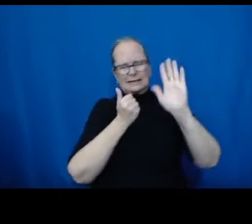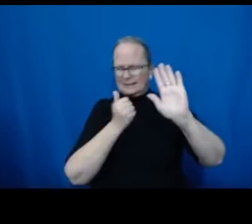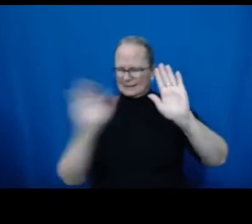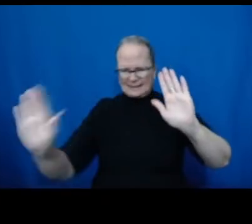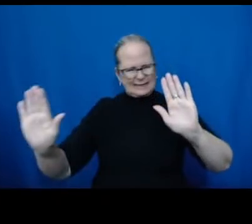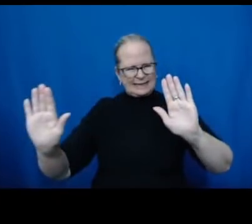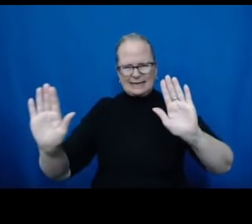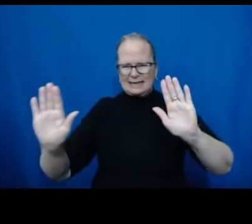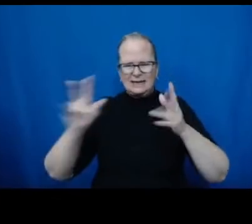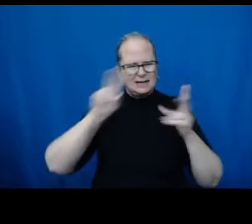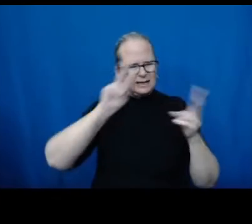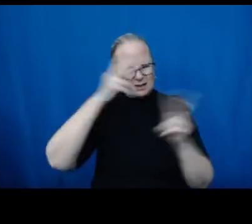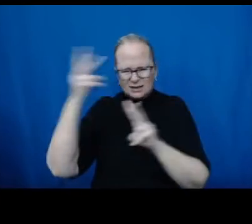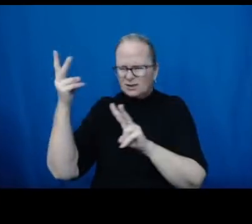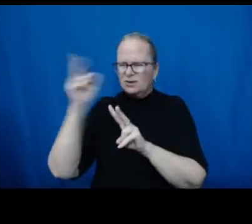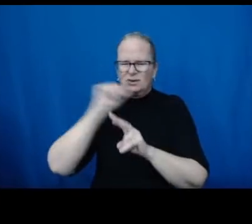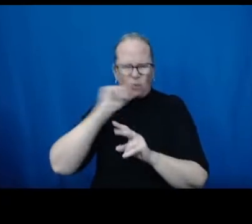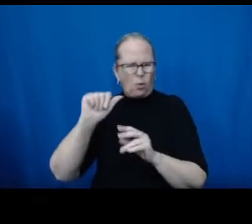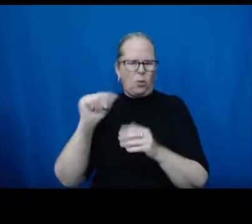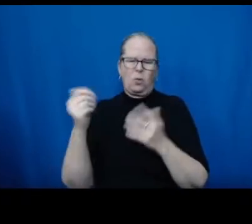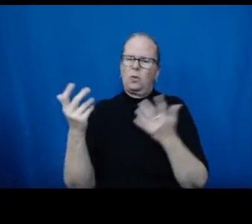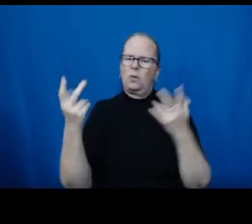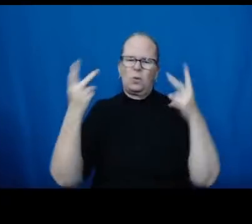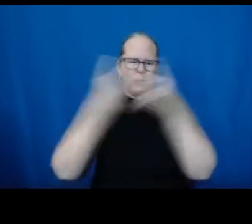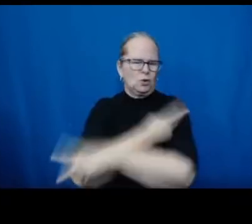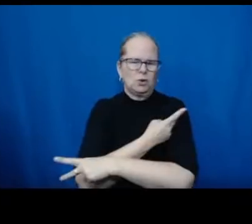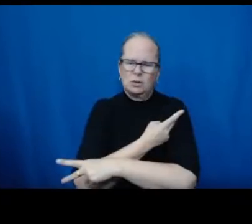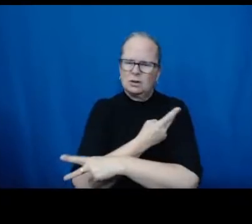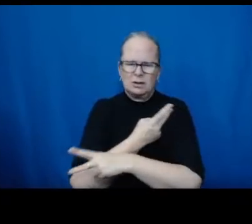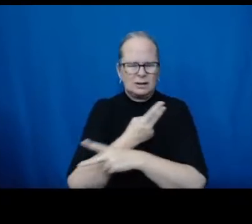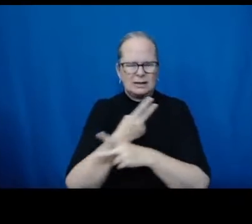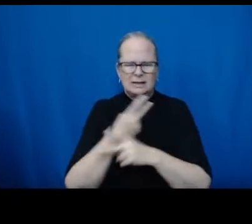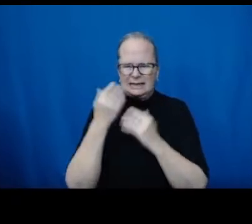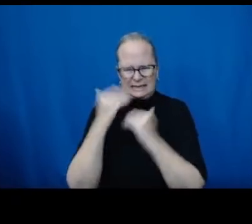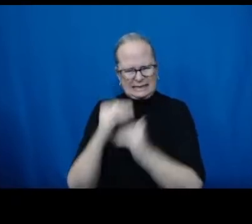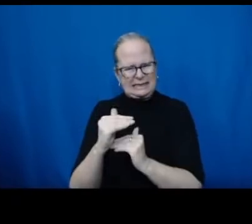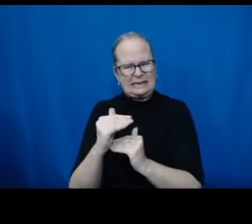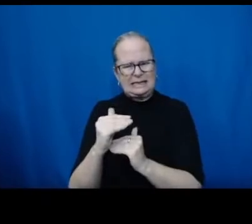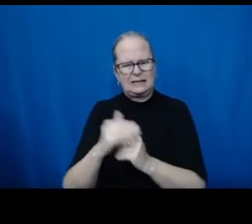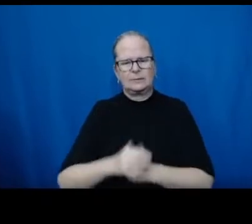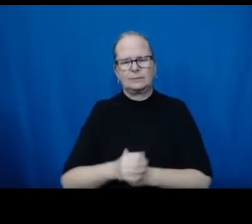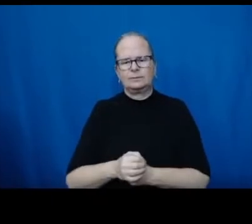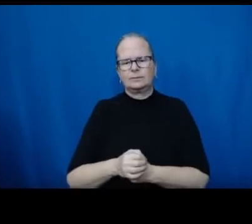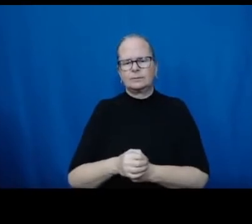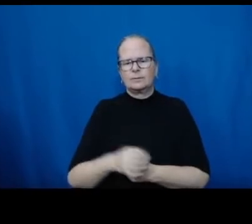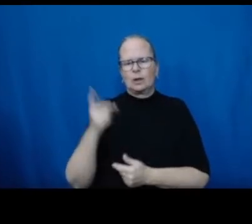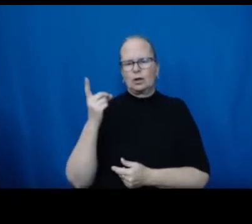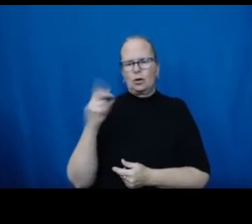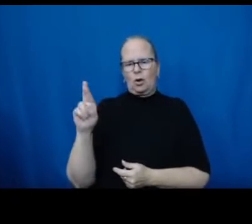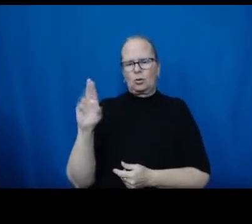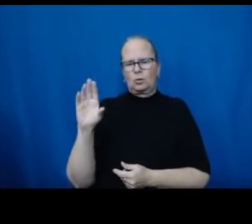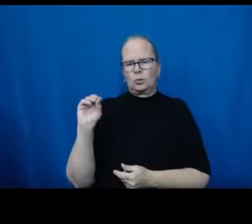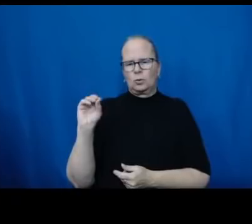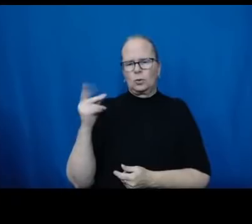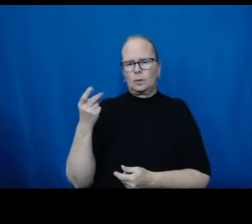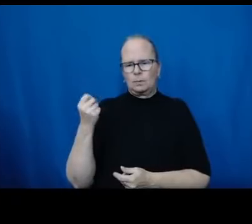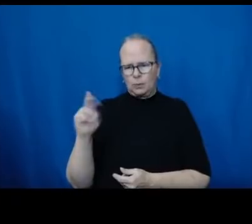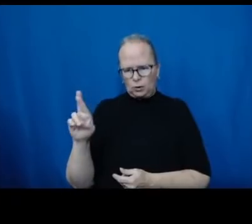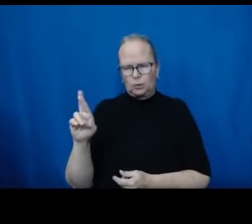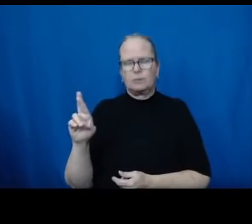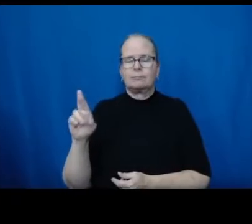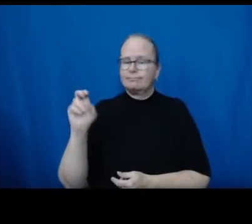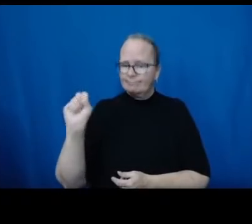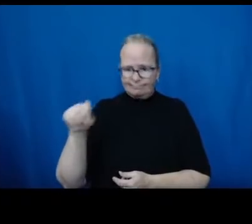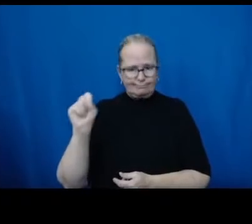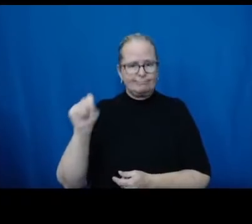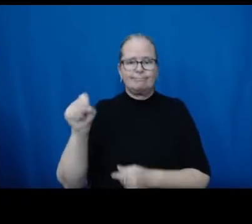Yeah, and I think that overall for those healthcare workers who are actually in the ICU or in the hospital, on the wards, taking